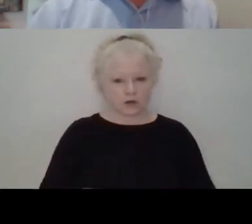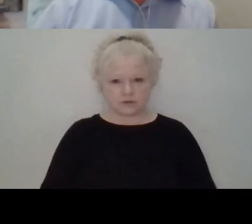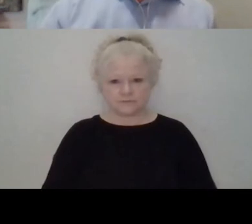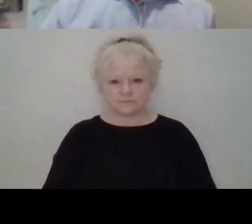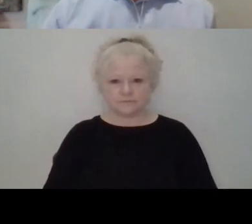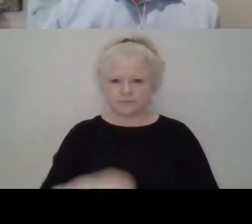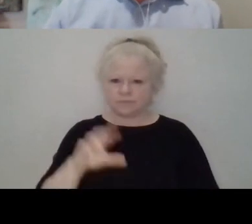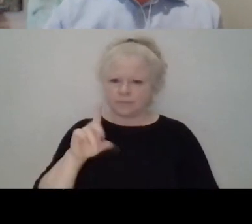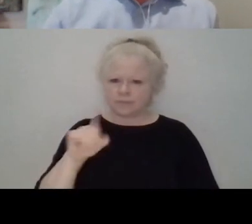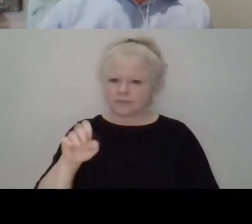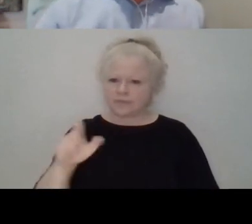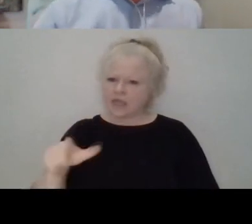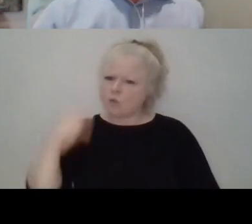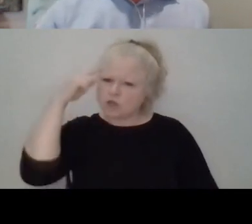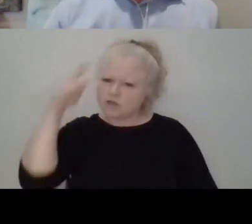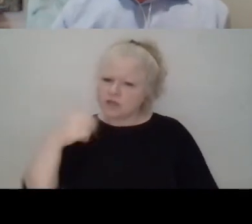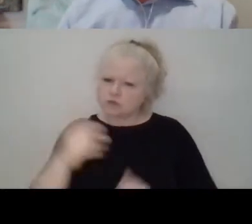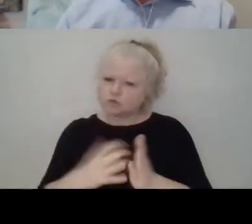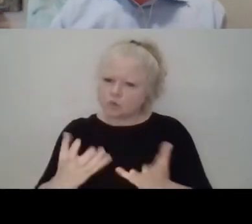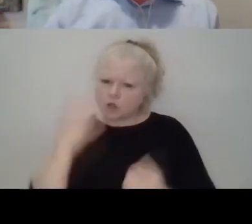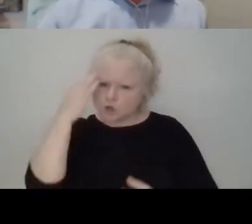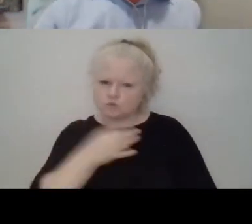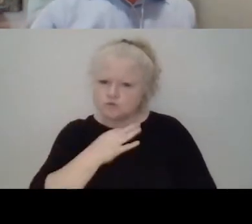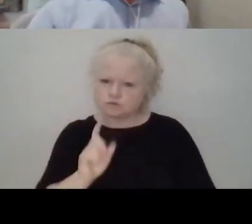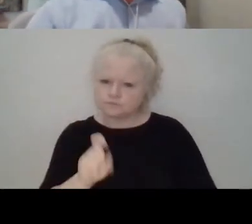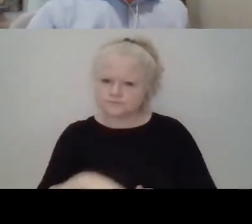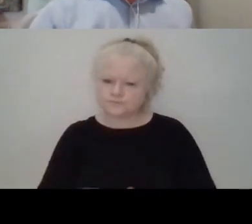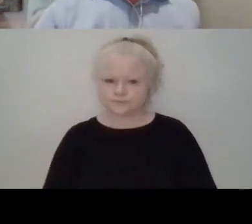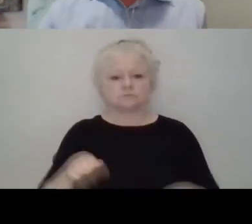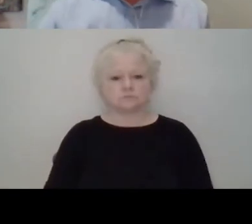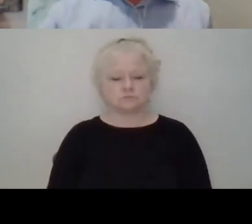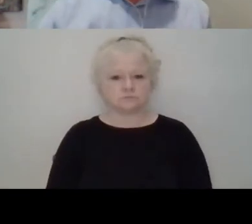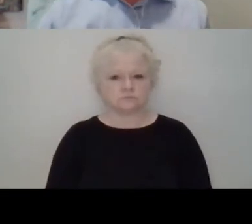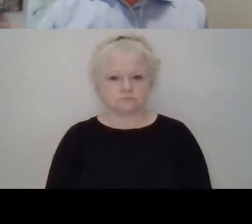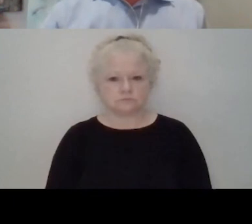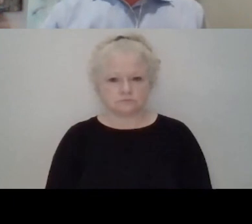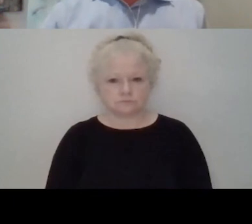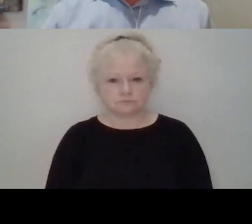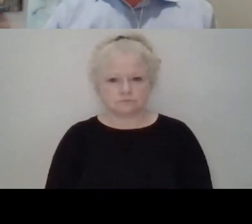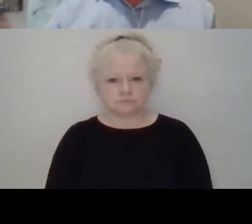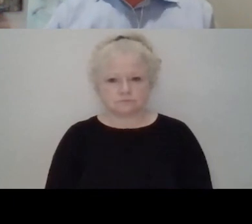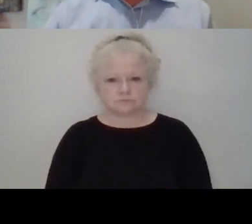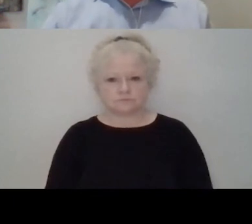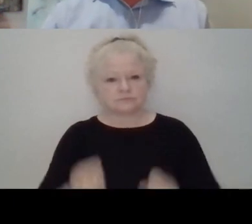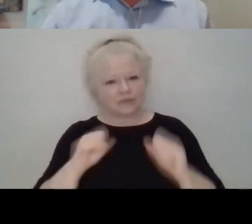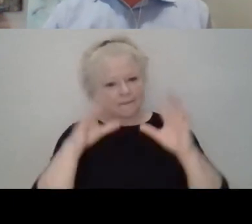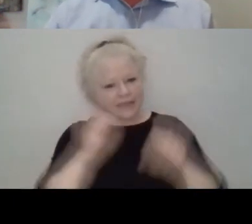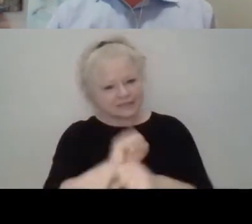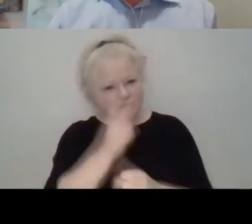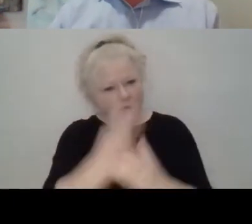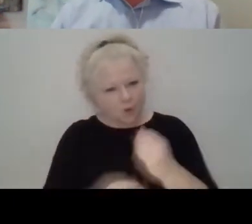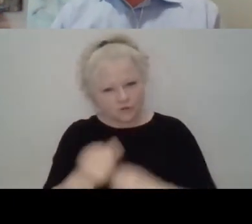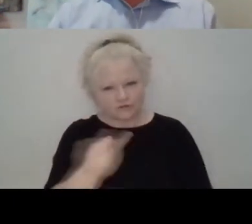questions do you have that you think the students would want to know? I mean, just amazing work. I just wanted to. Amazing work. Thank you, both of you. It's